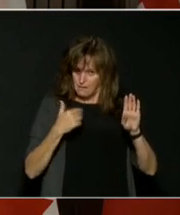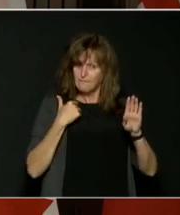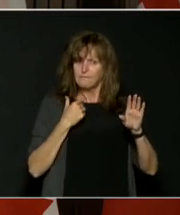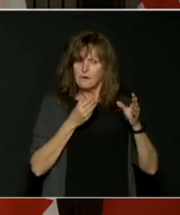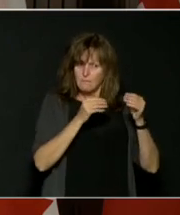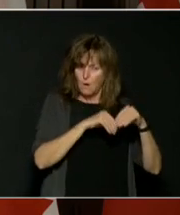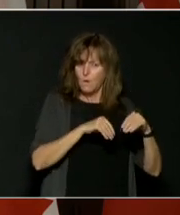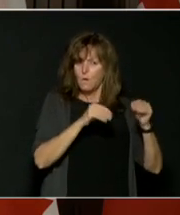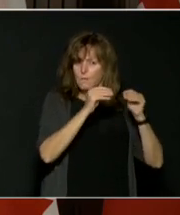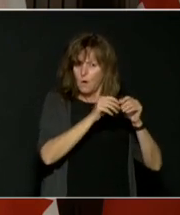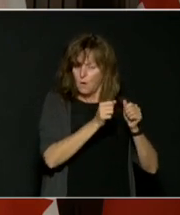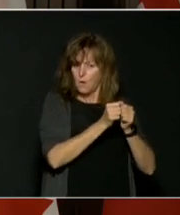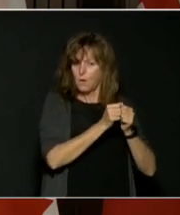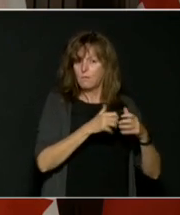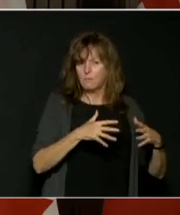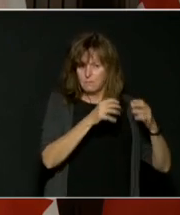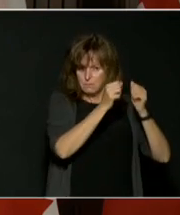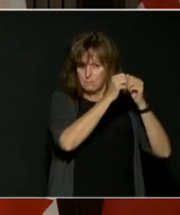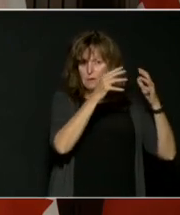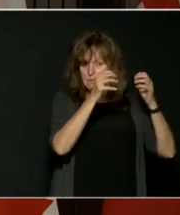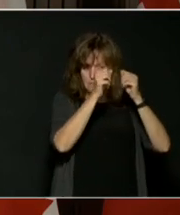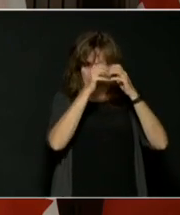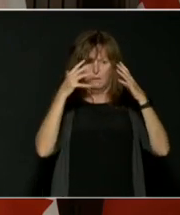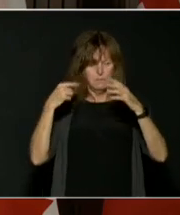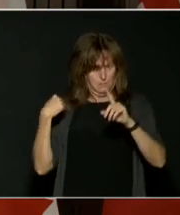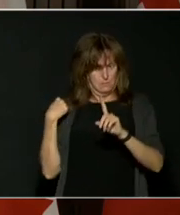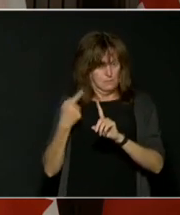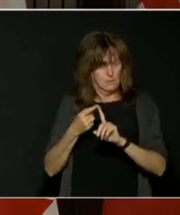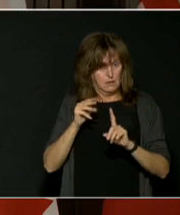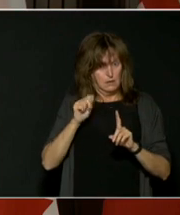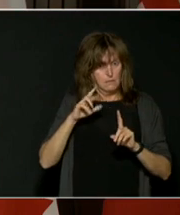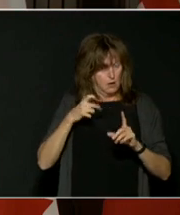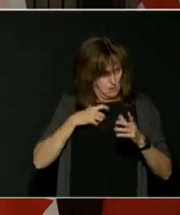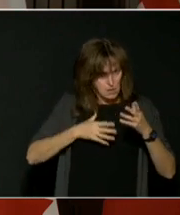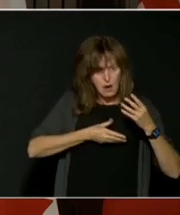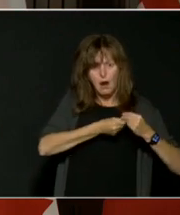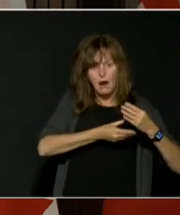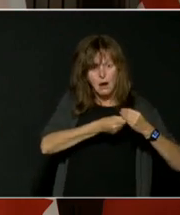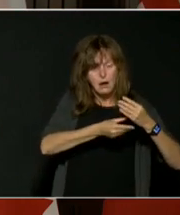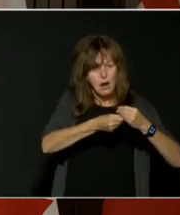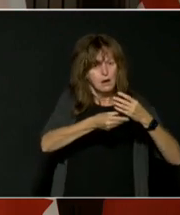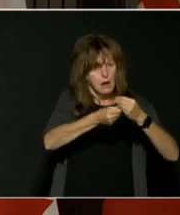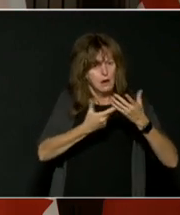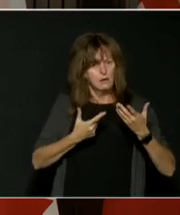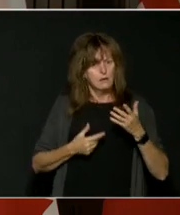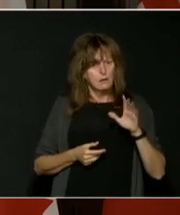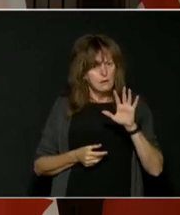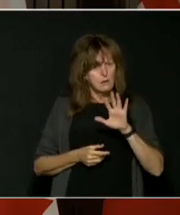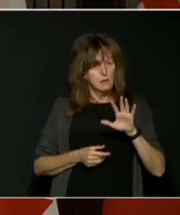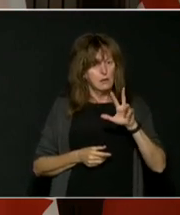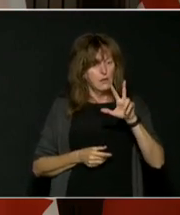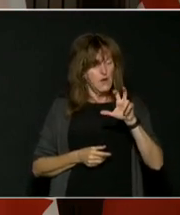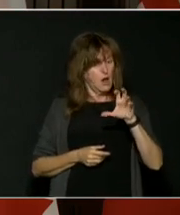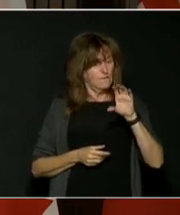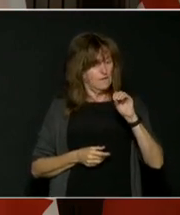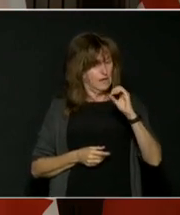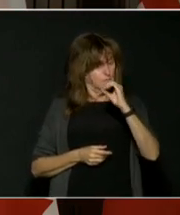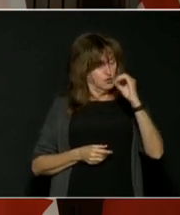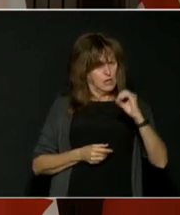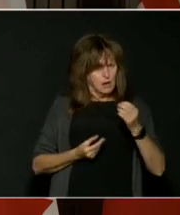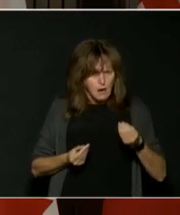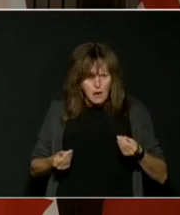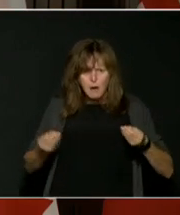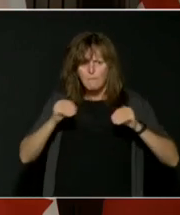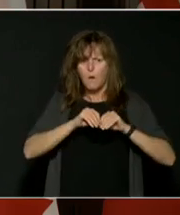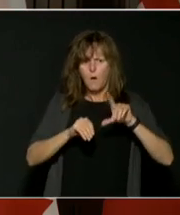really early March. We've seen about a 350% increase in our total lab capacity. We continue